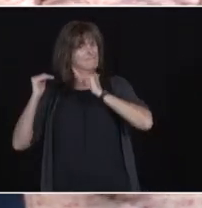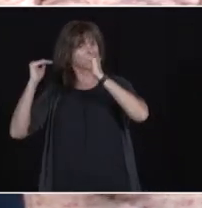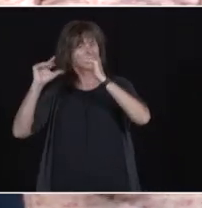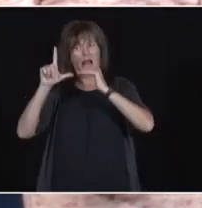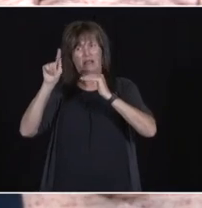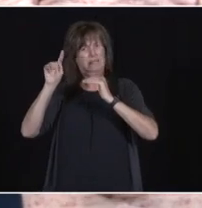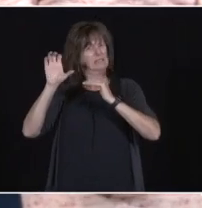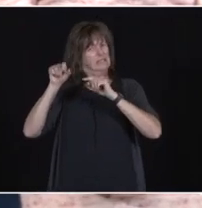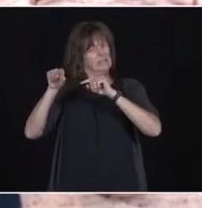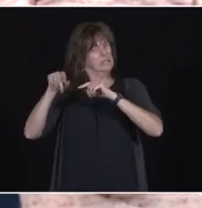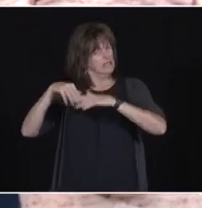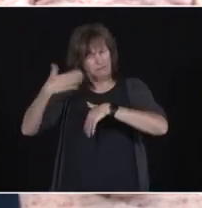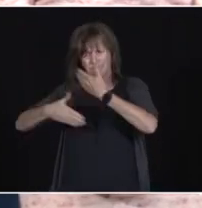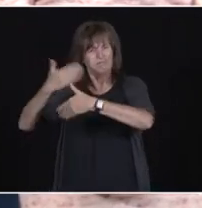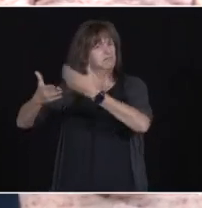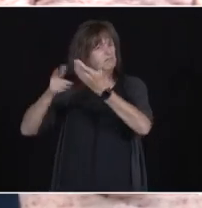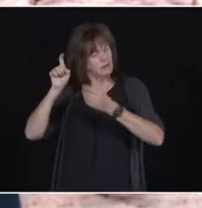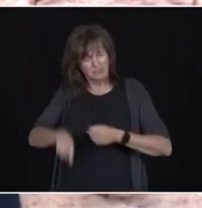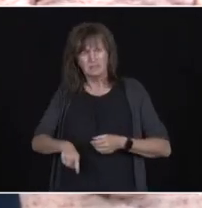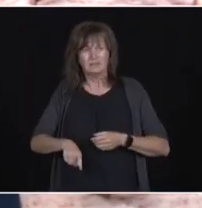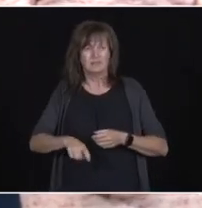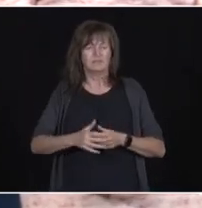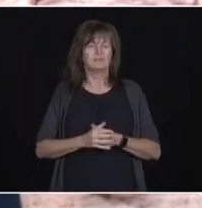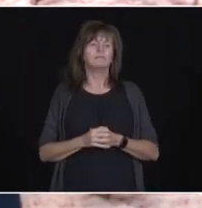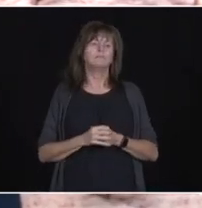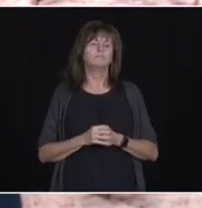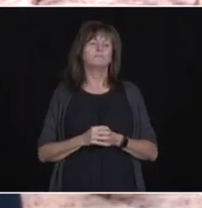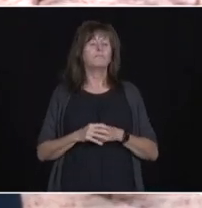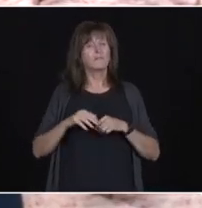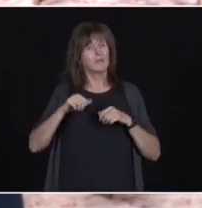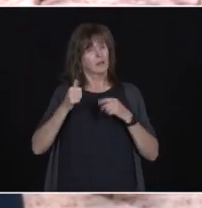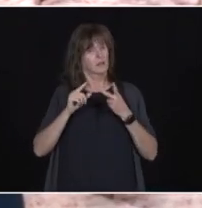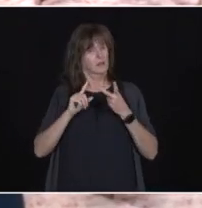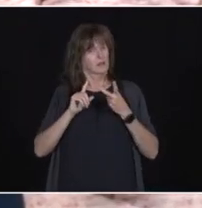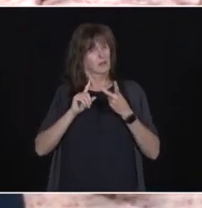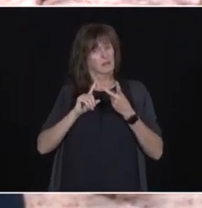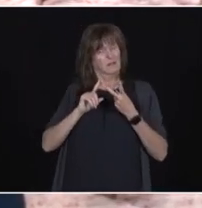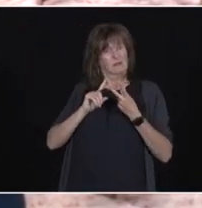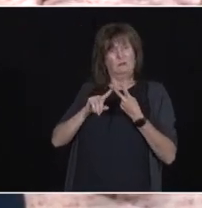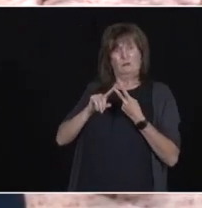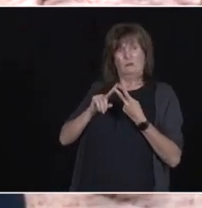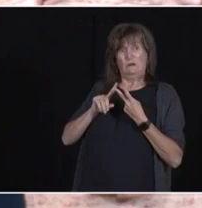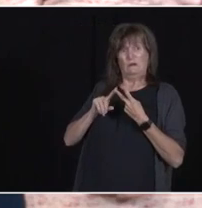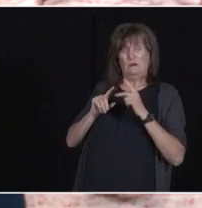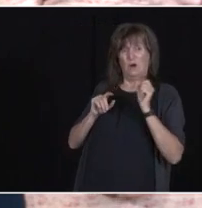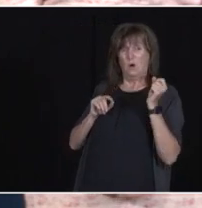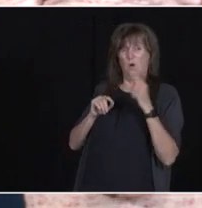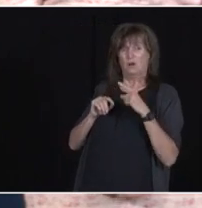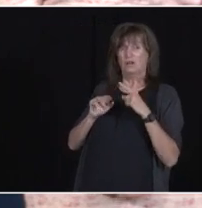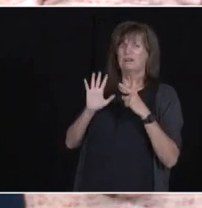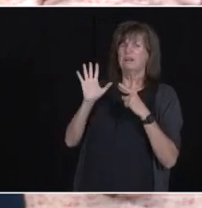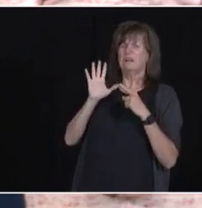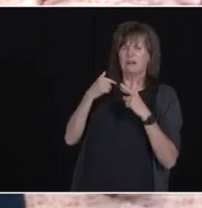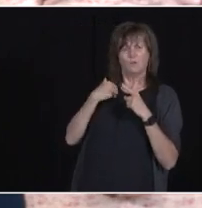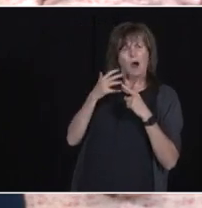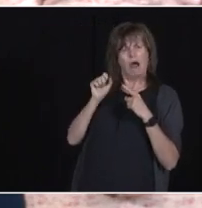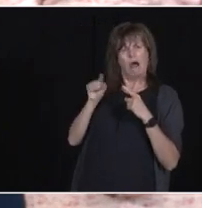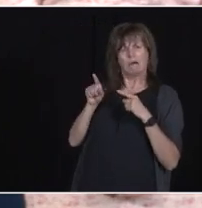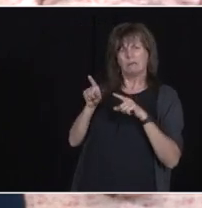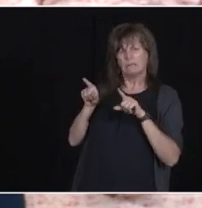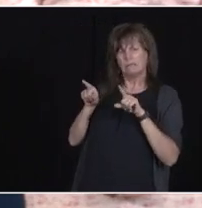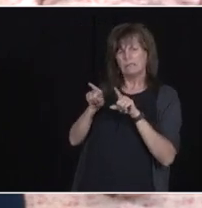just repeating the same question, but I don't think I got a clear answer to my first question. Premier, you said, you know, if they